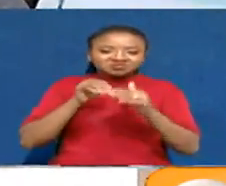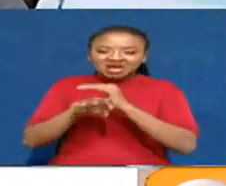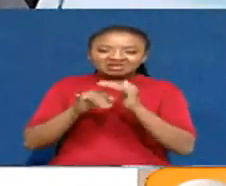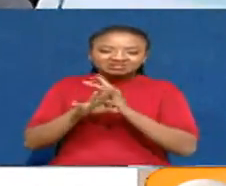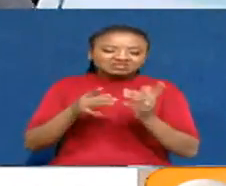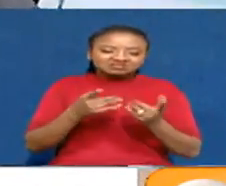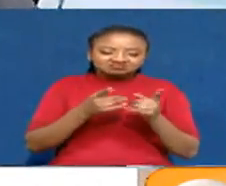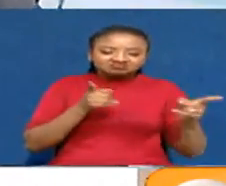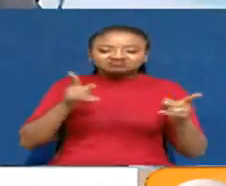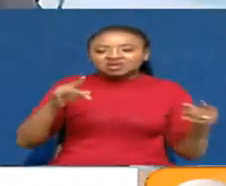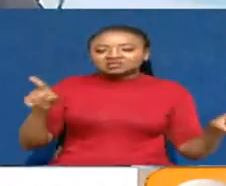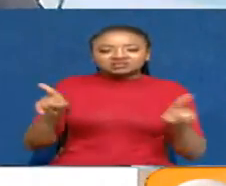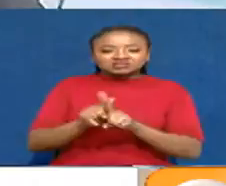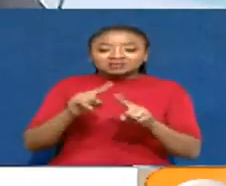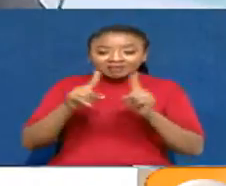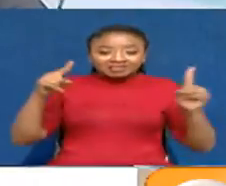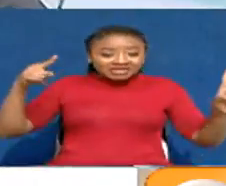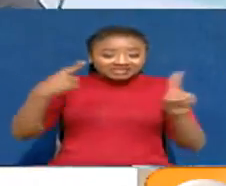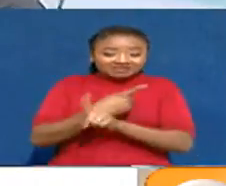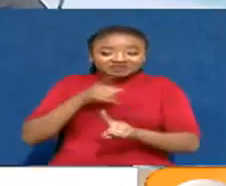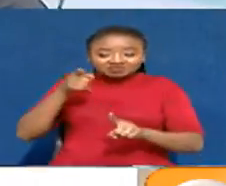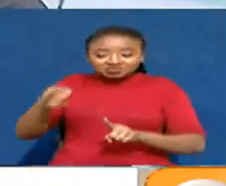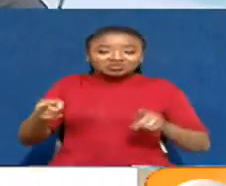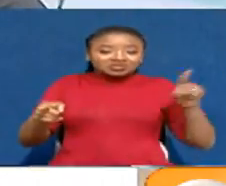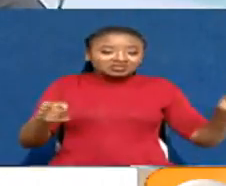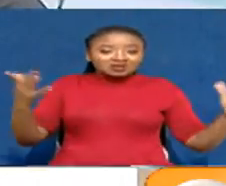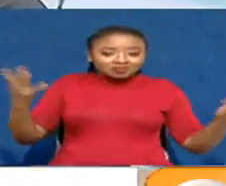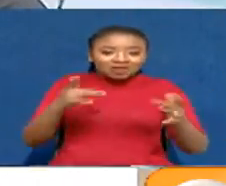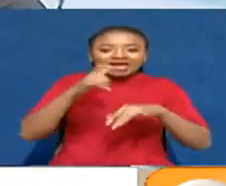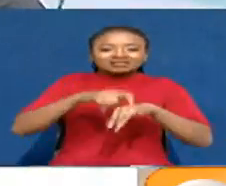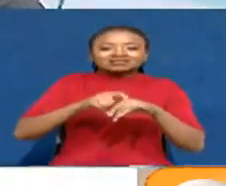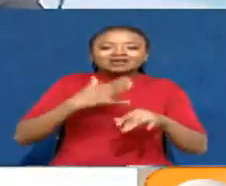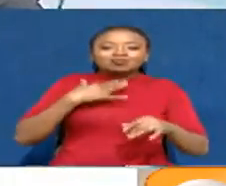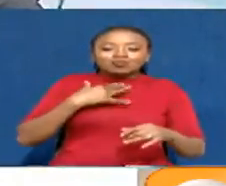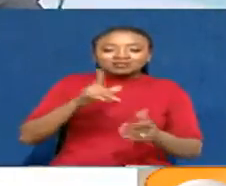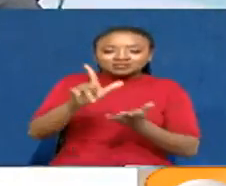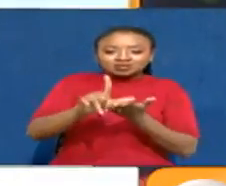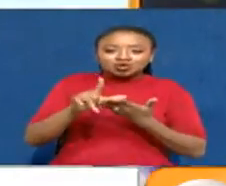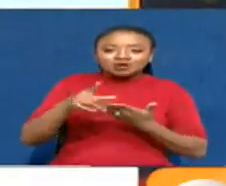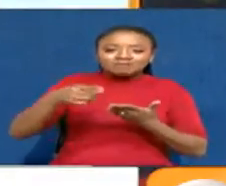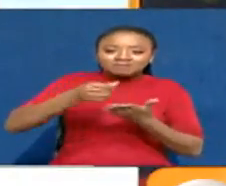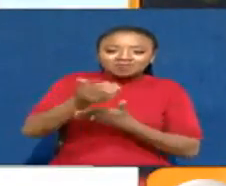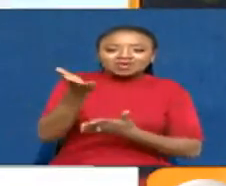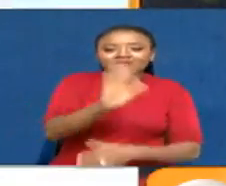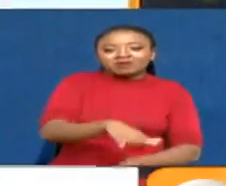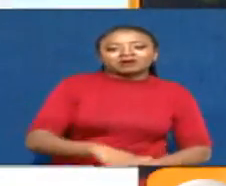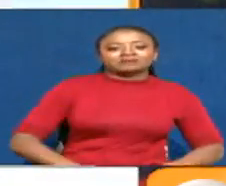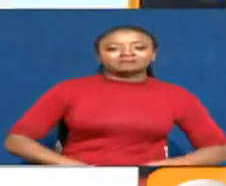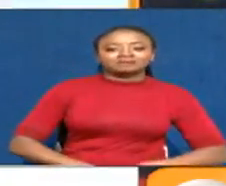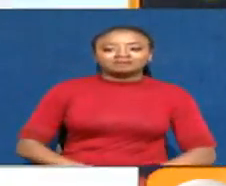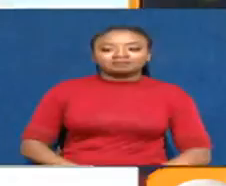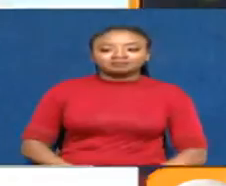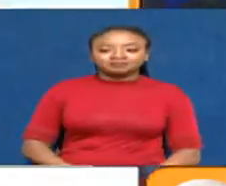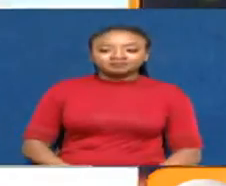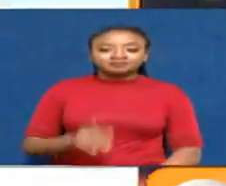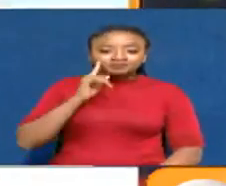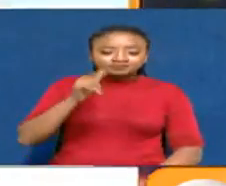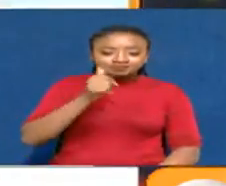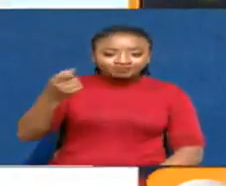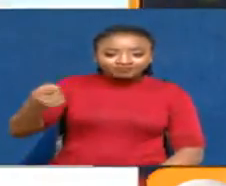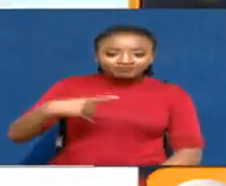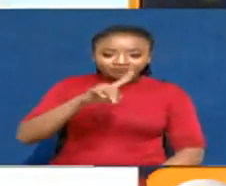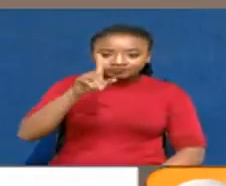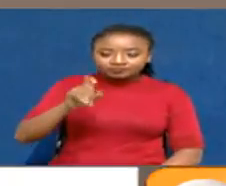the same, but the difference is comes when now it comes to debt collection. Okay. Yeah. Let me bring up another question from the viewers who are watching this